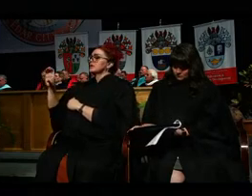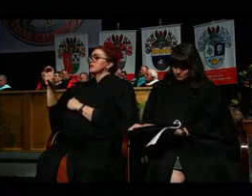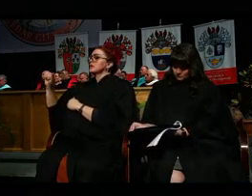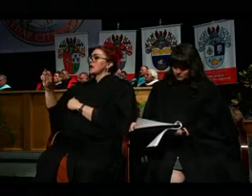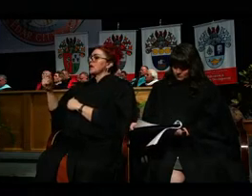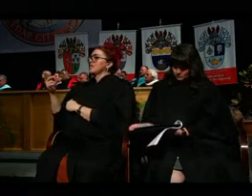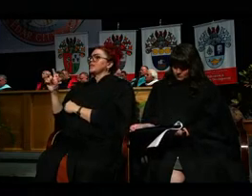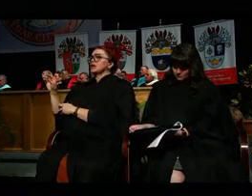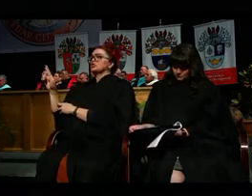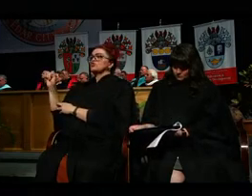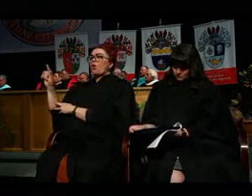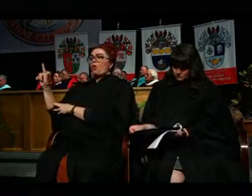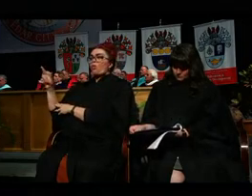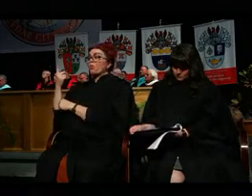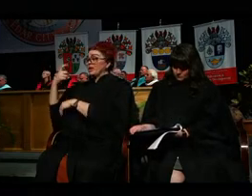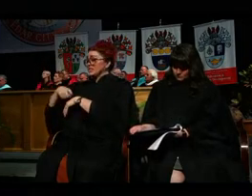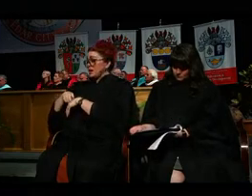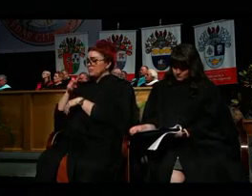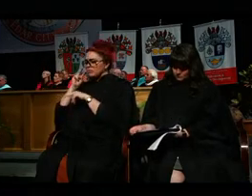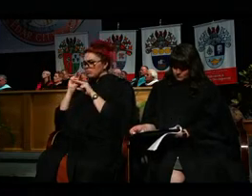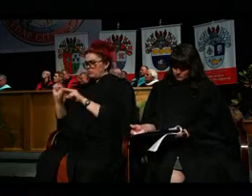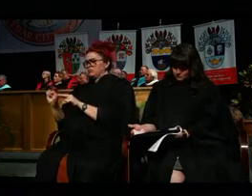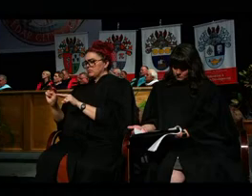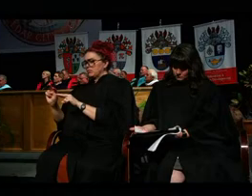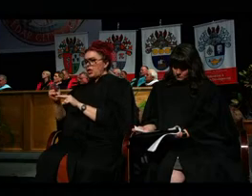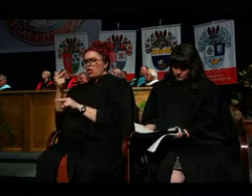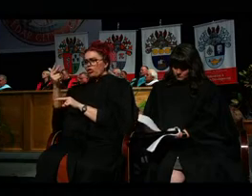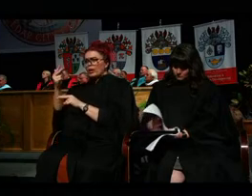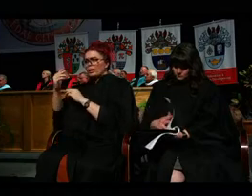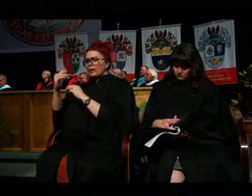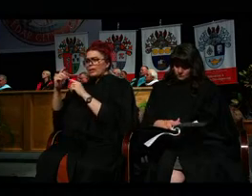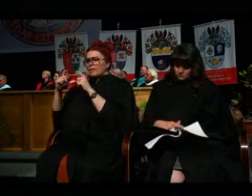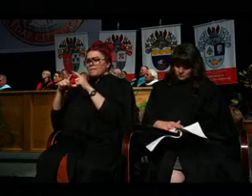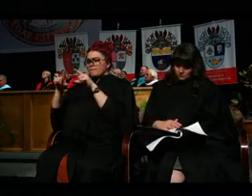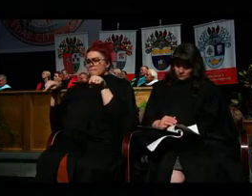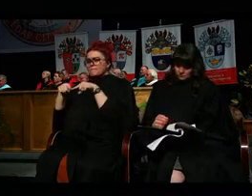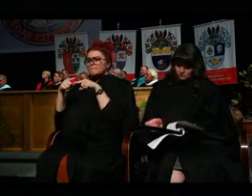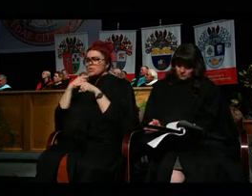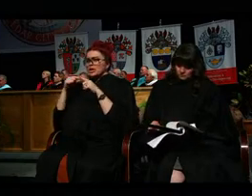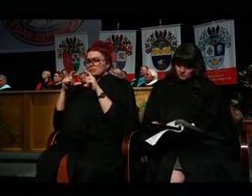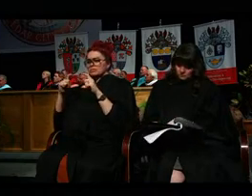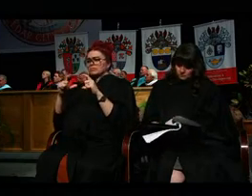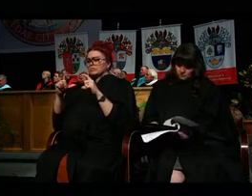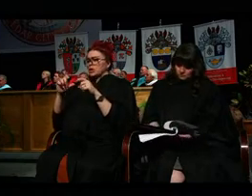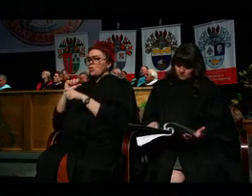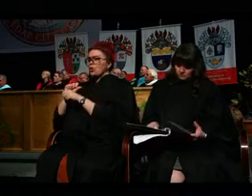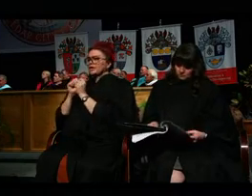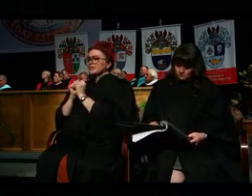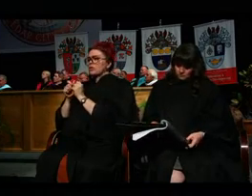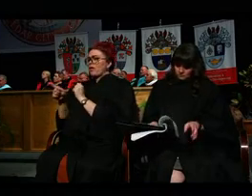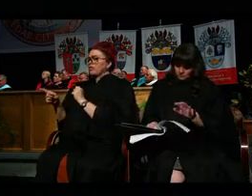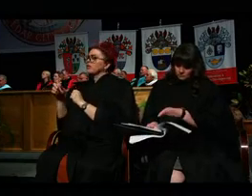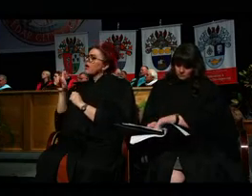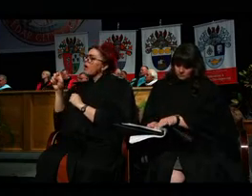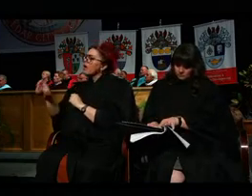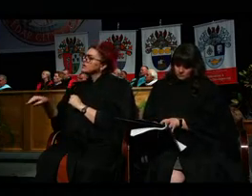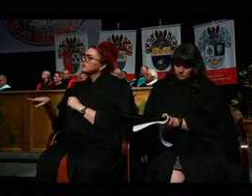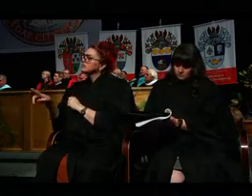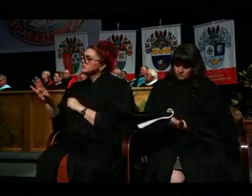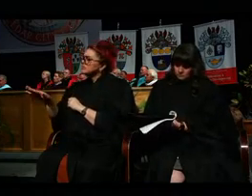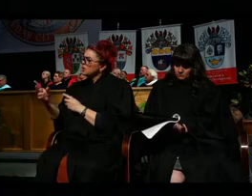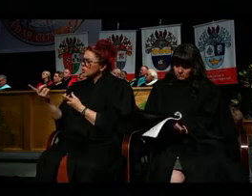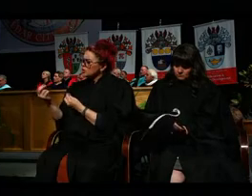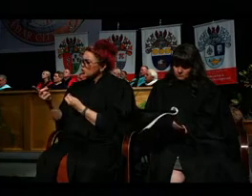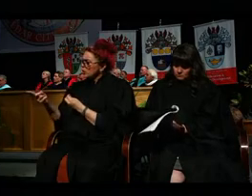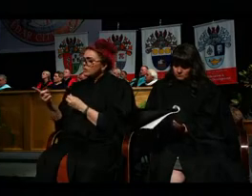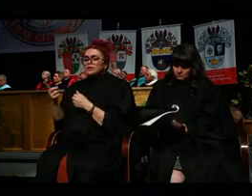he came upon three bricklayers working near one another. He asked the first worker what he was doing, and the laborer replied,